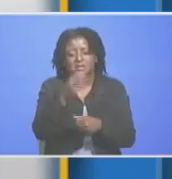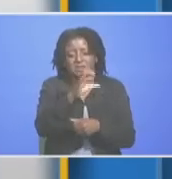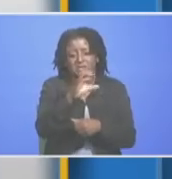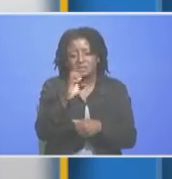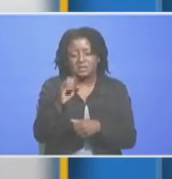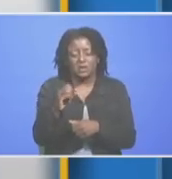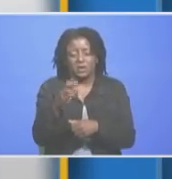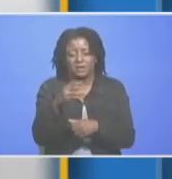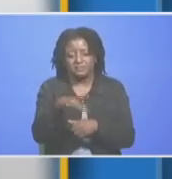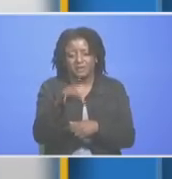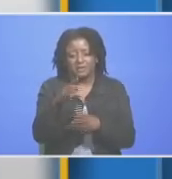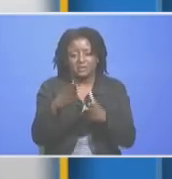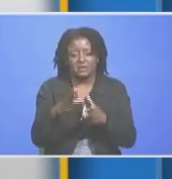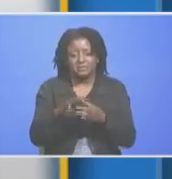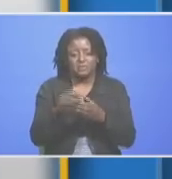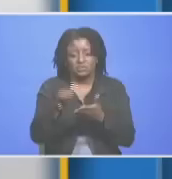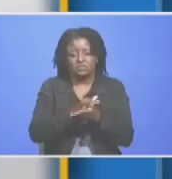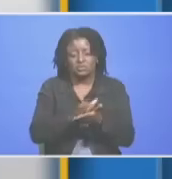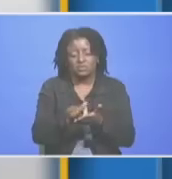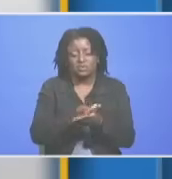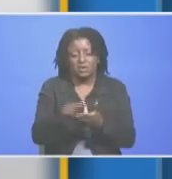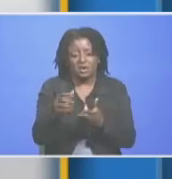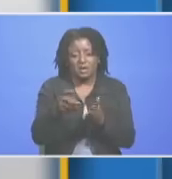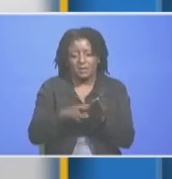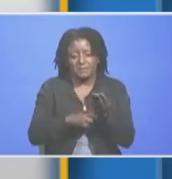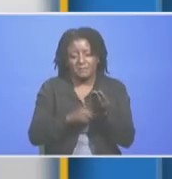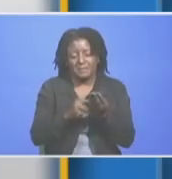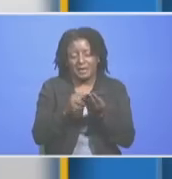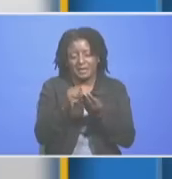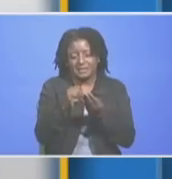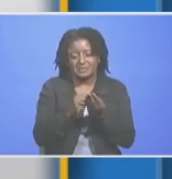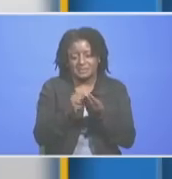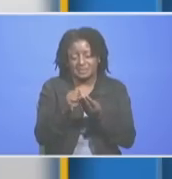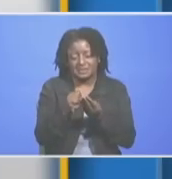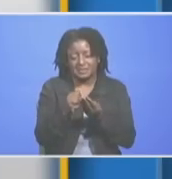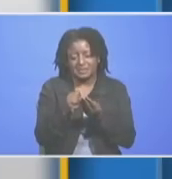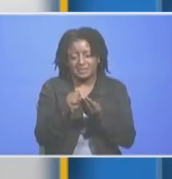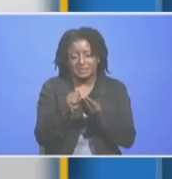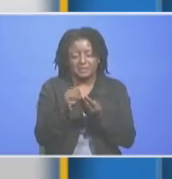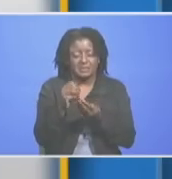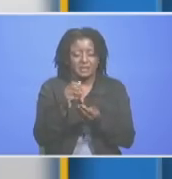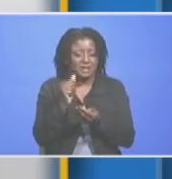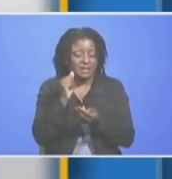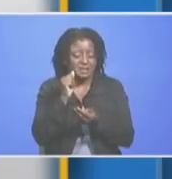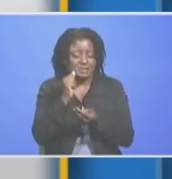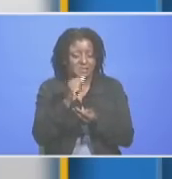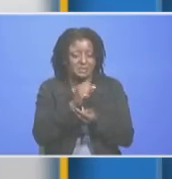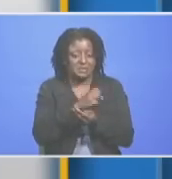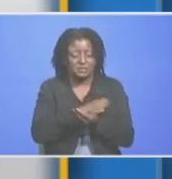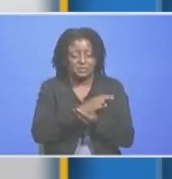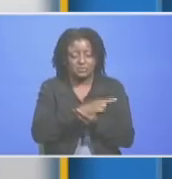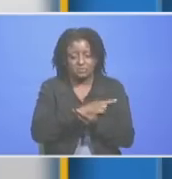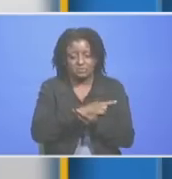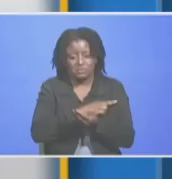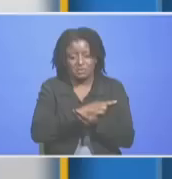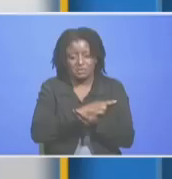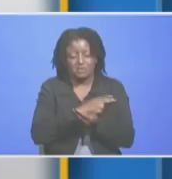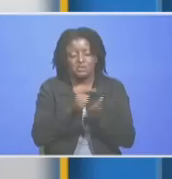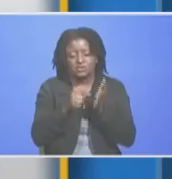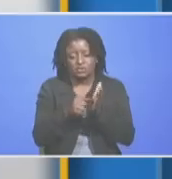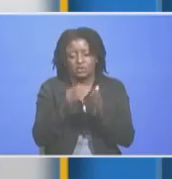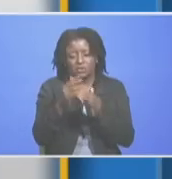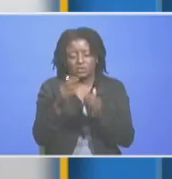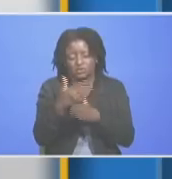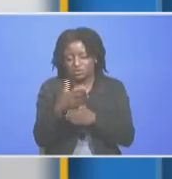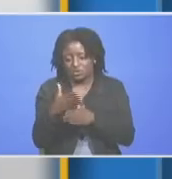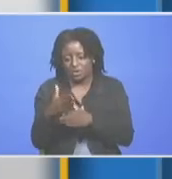and France-based magazine Alizé Uterine, who appeared on ZNS Radio Daryl Miller Live today, shared why she